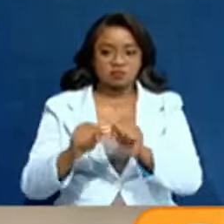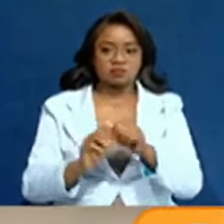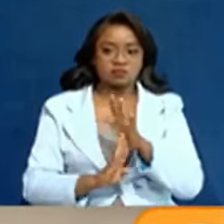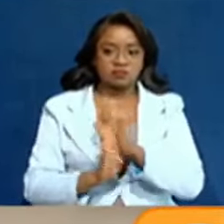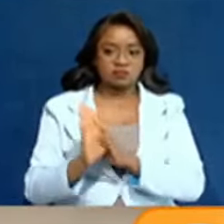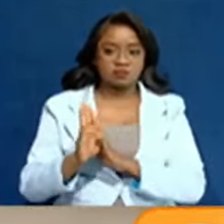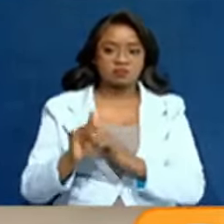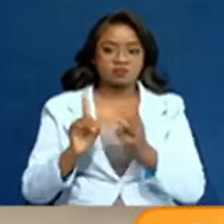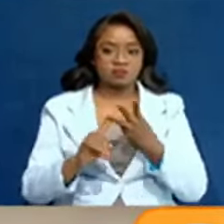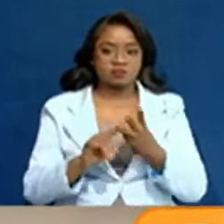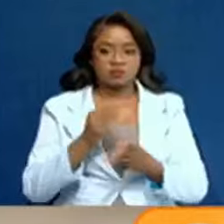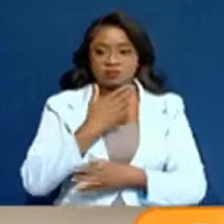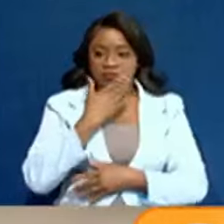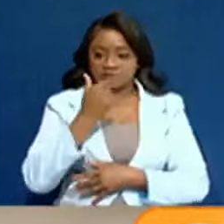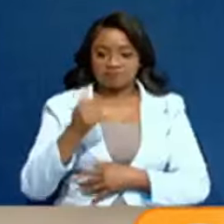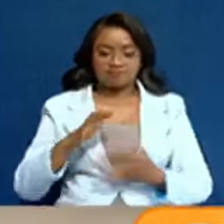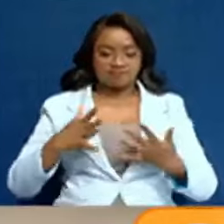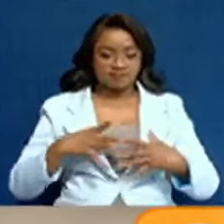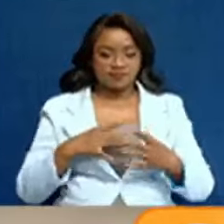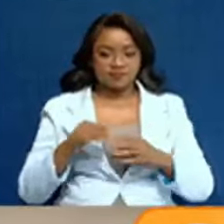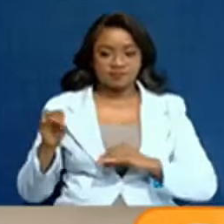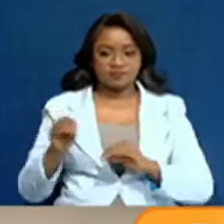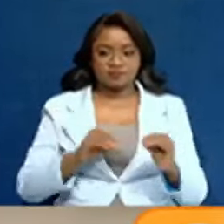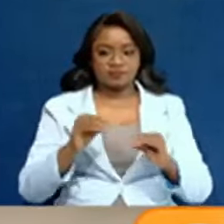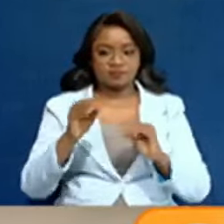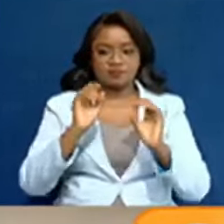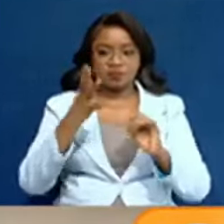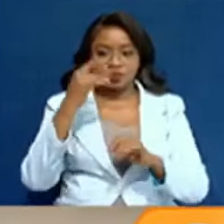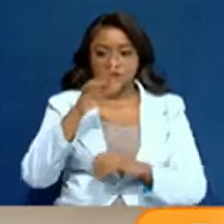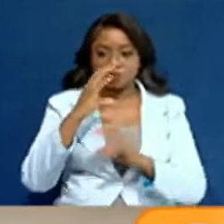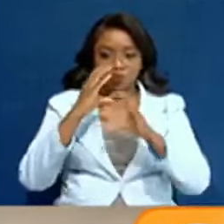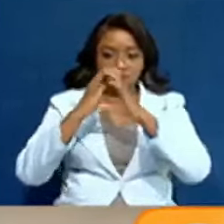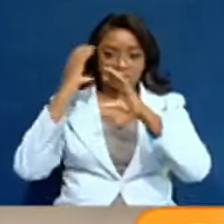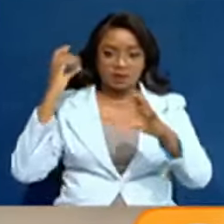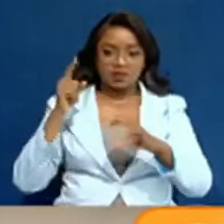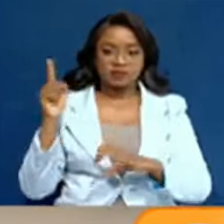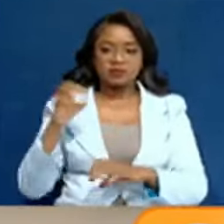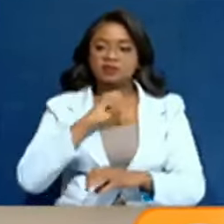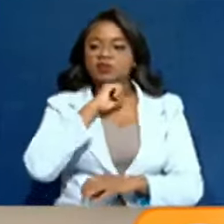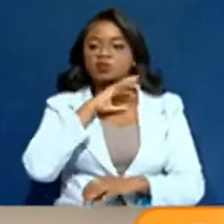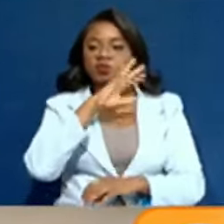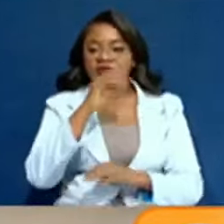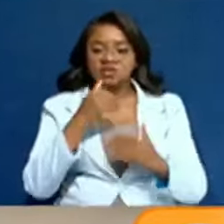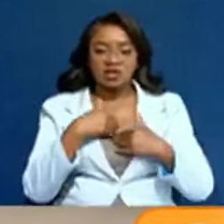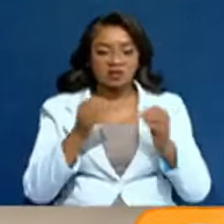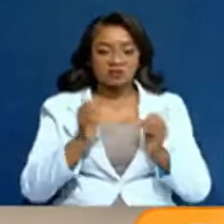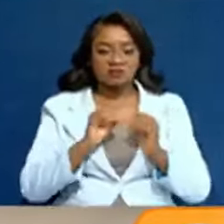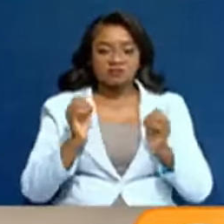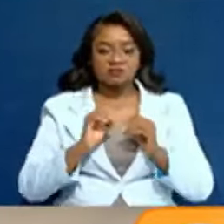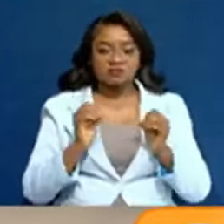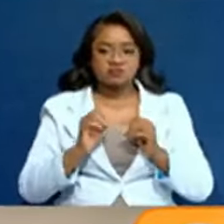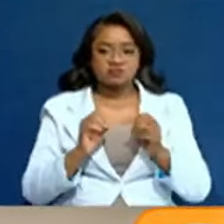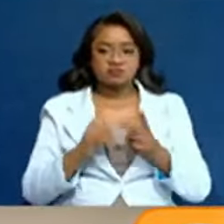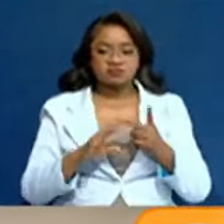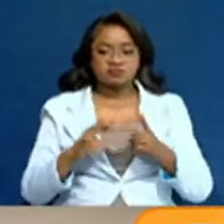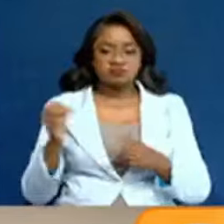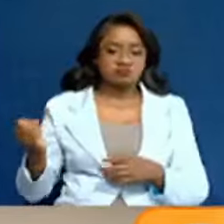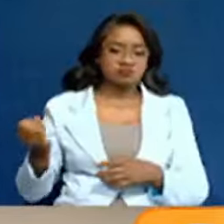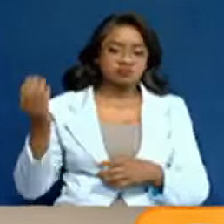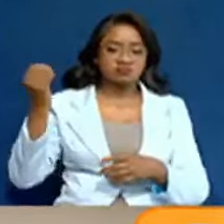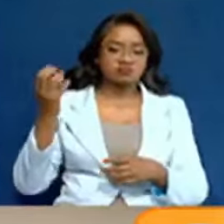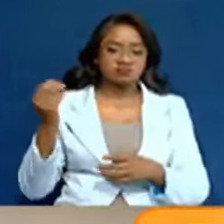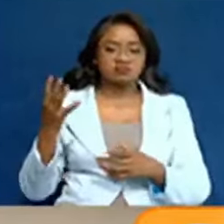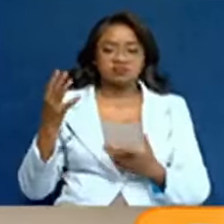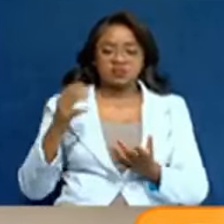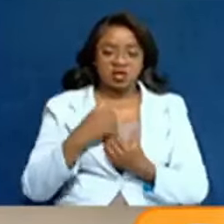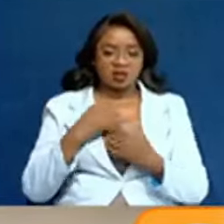better movement of people. I mean, how great is it to be on a bus that's not super noisy, that doesn't have, it's not emitting black smoke? I